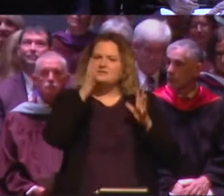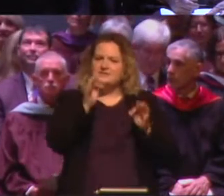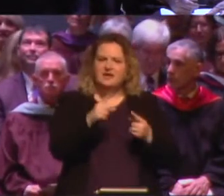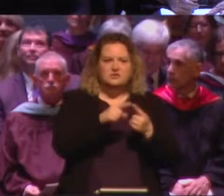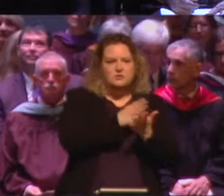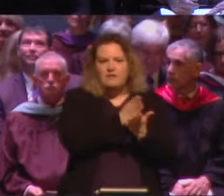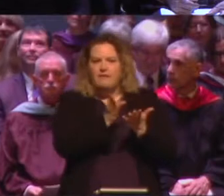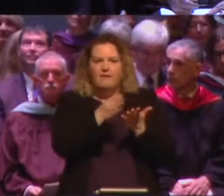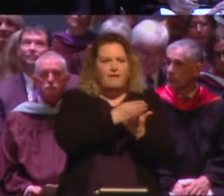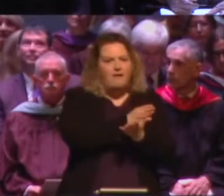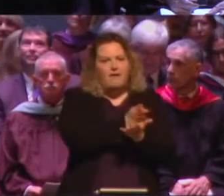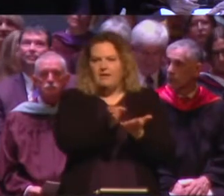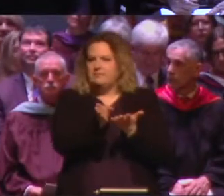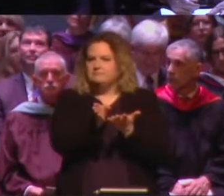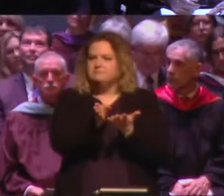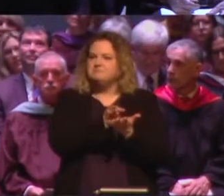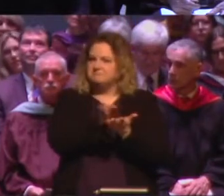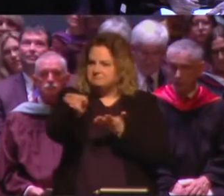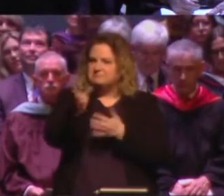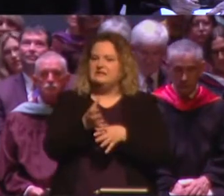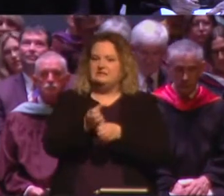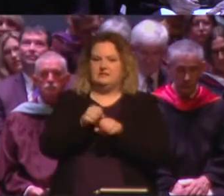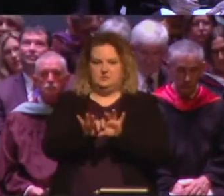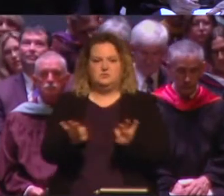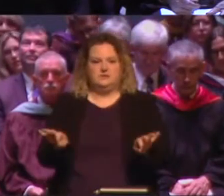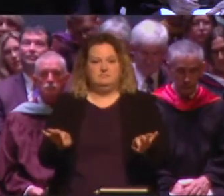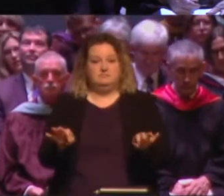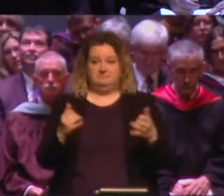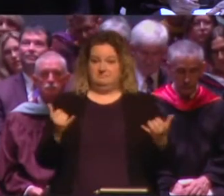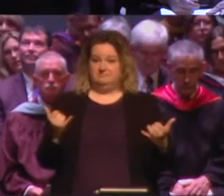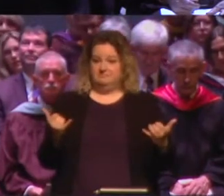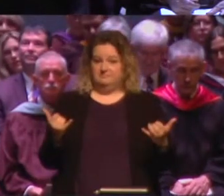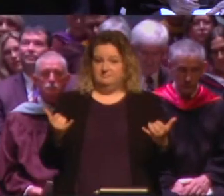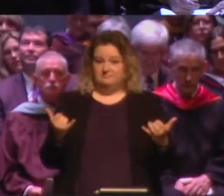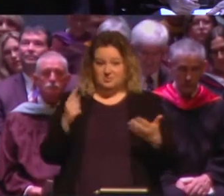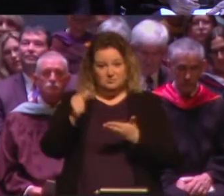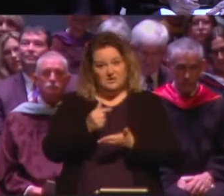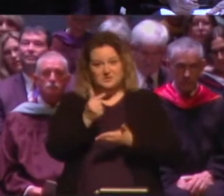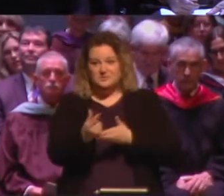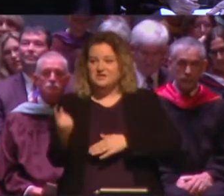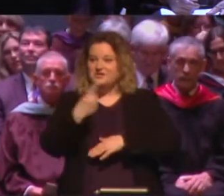in the direction of getting your degree. And here you are today, graduation day.